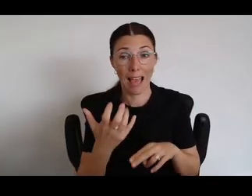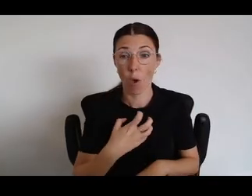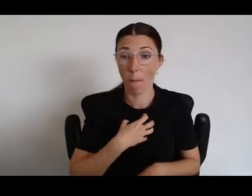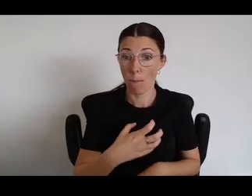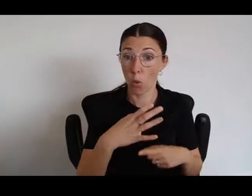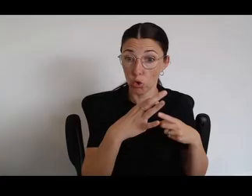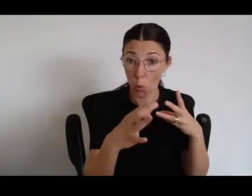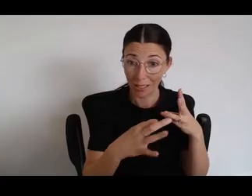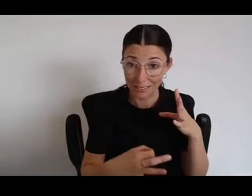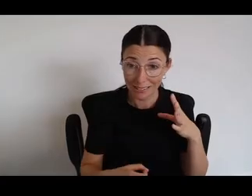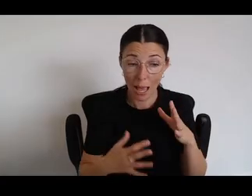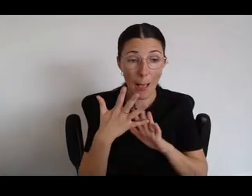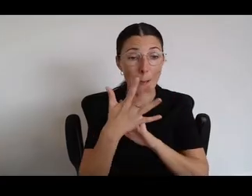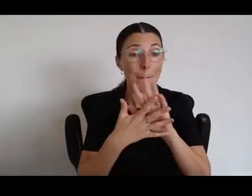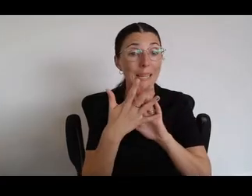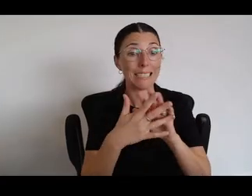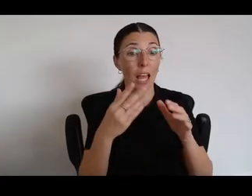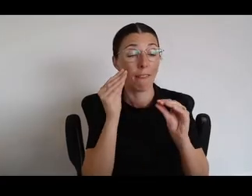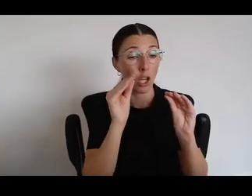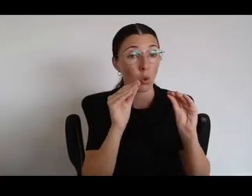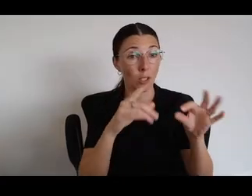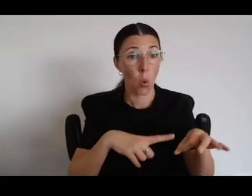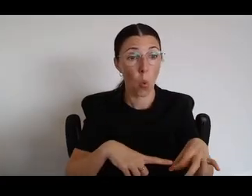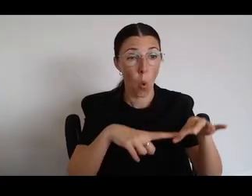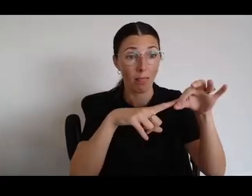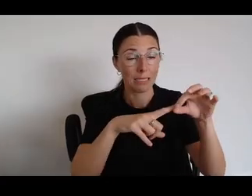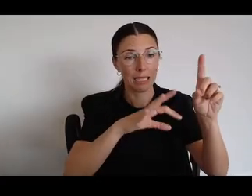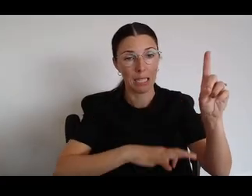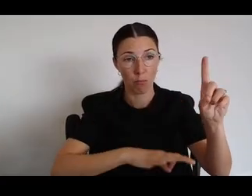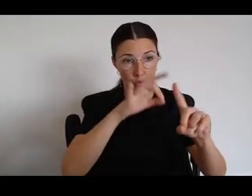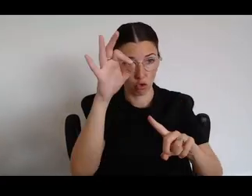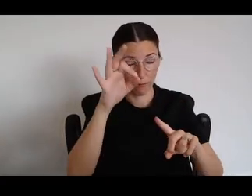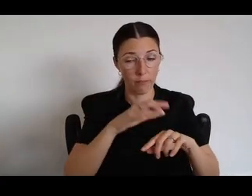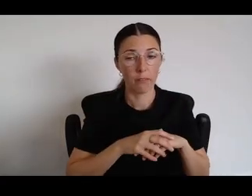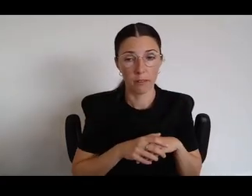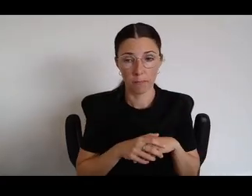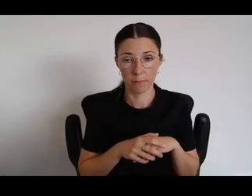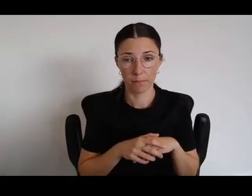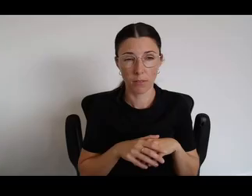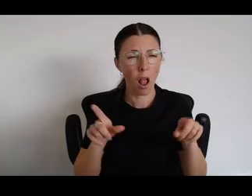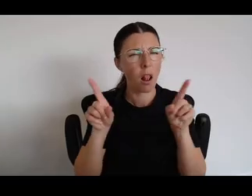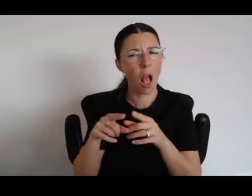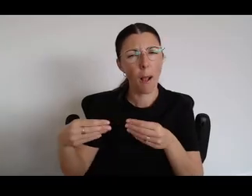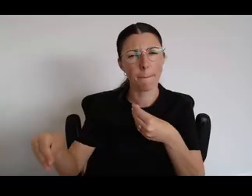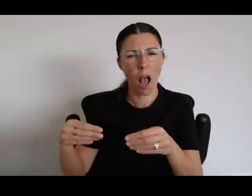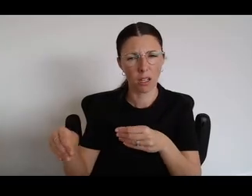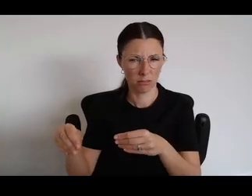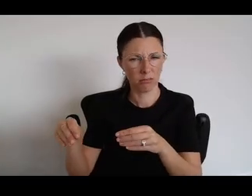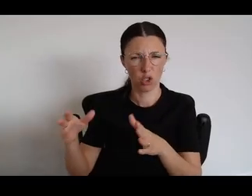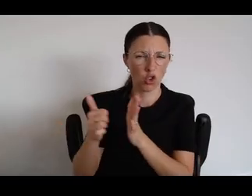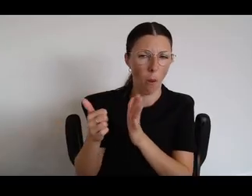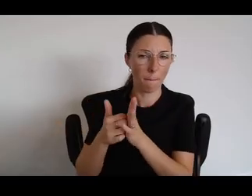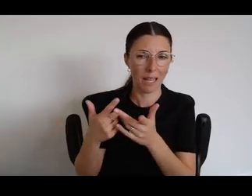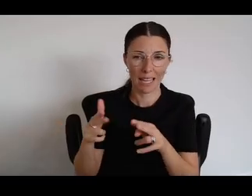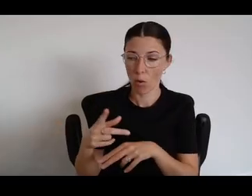to school, the quality of education will somehow improve. Because it's like in a marketplace, if you have one vendor